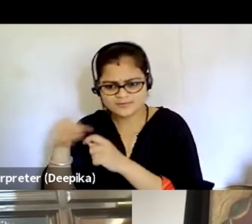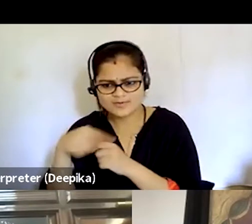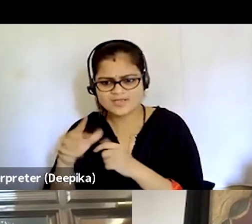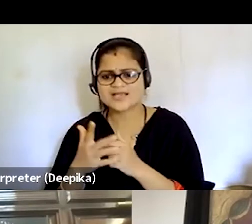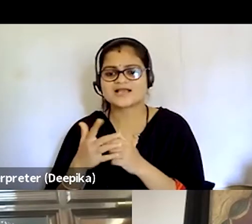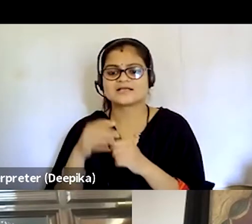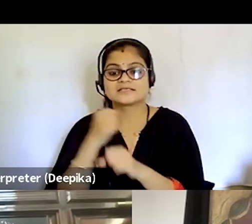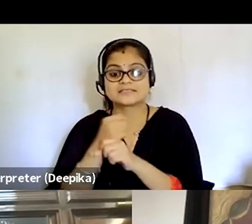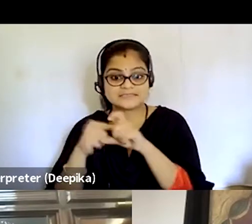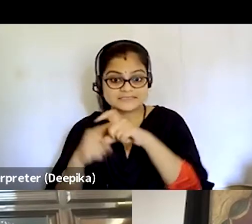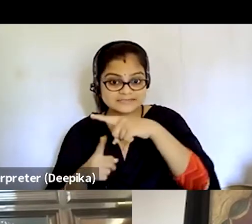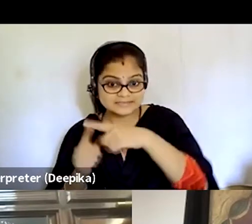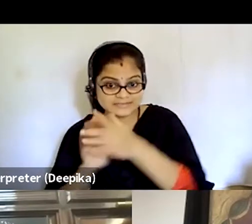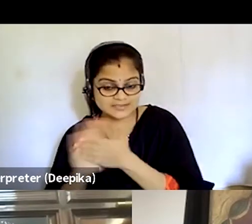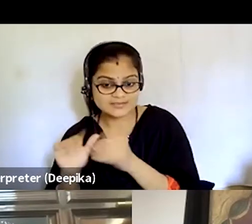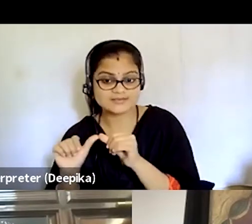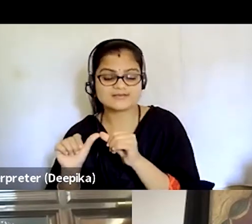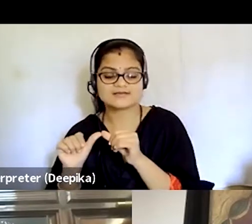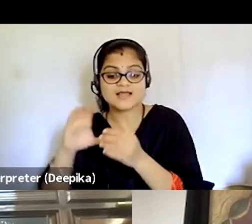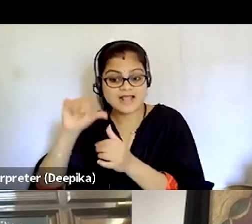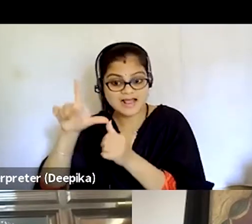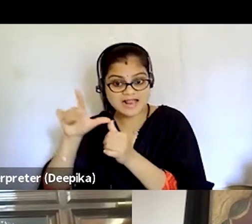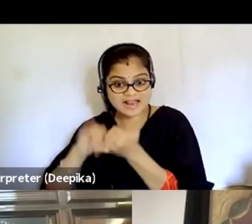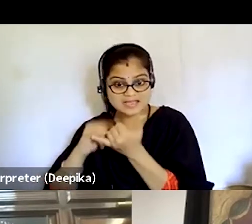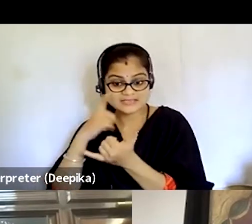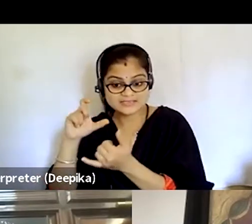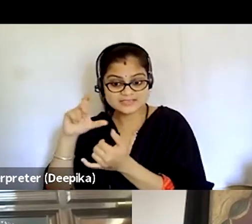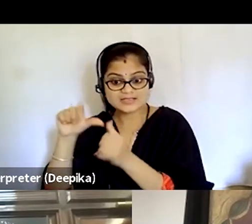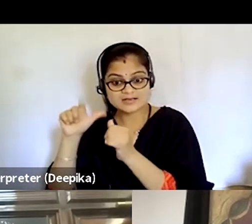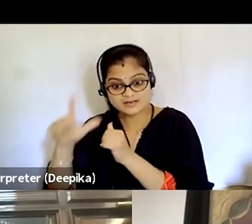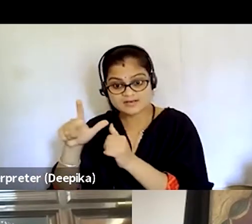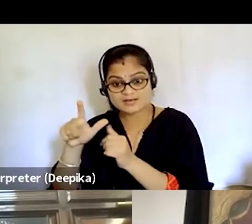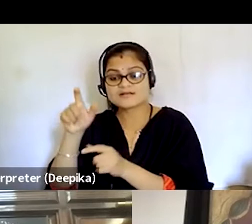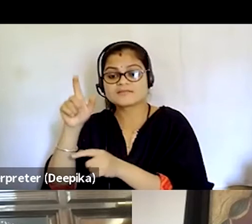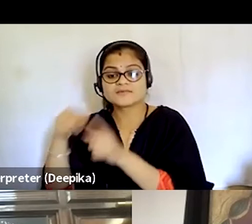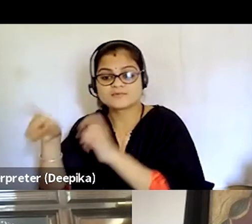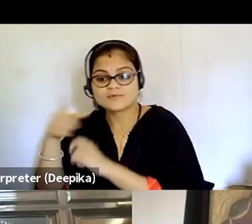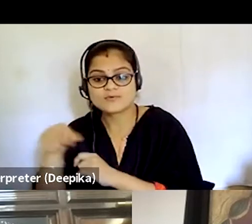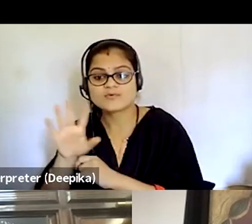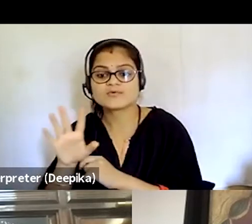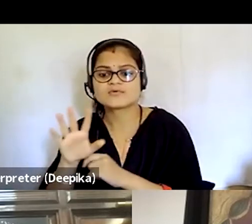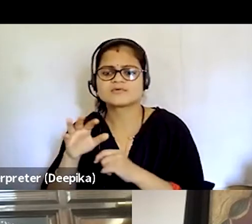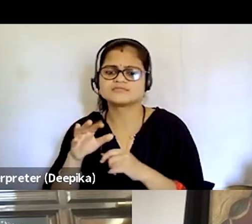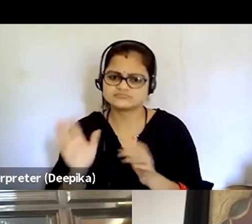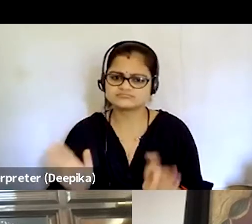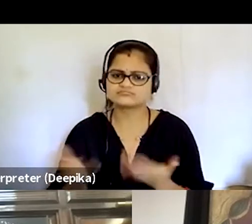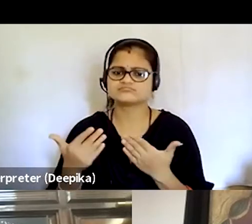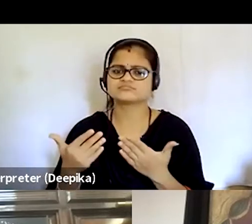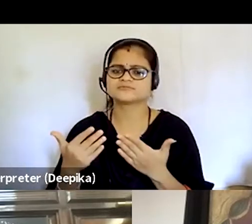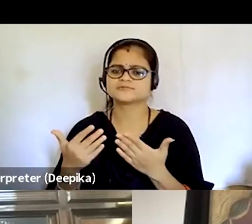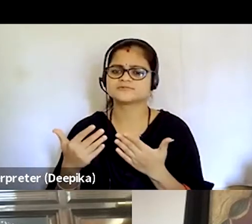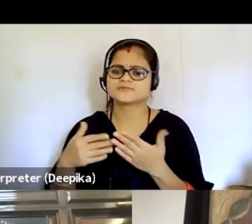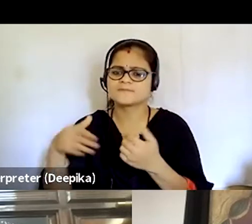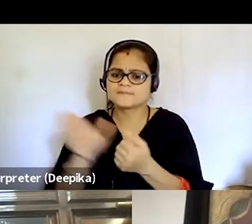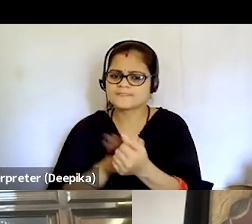local senior classical musicians, and all these amazing well-known names from outside play. Wow.